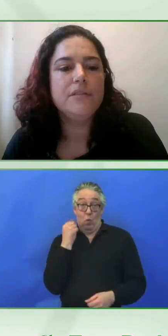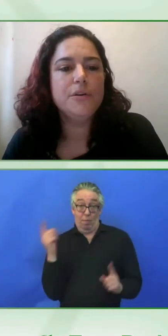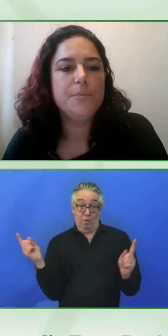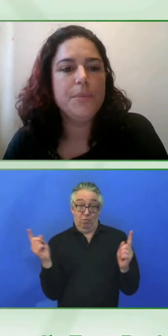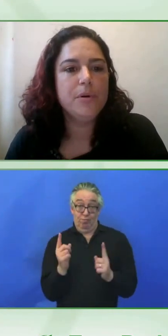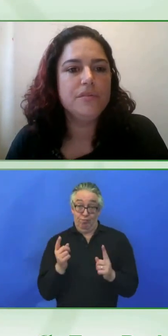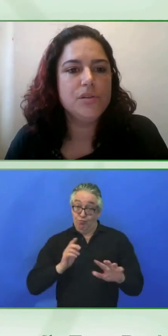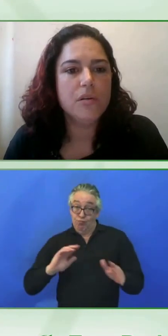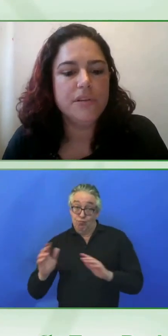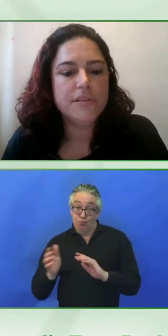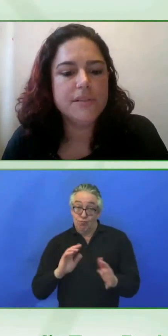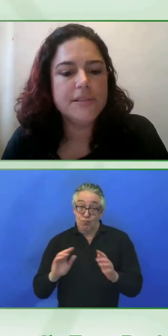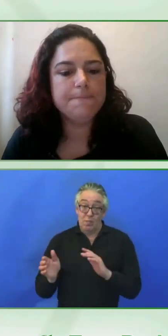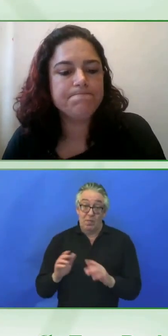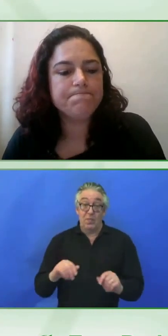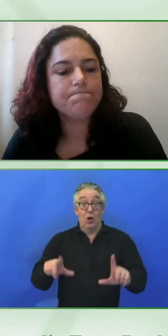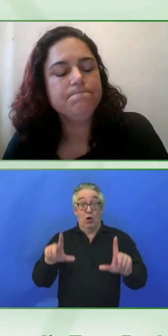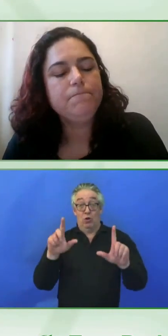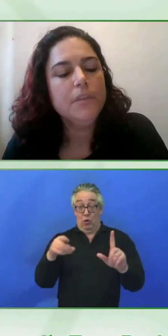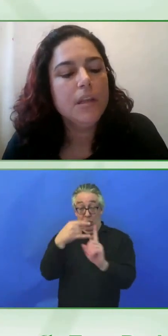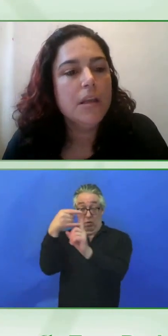several people video conferencing.